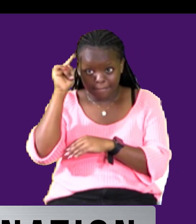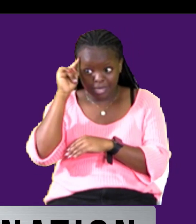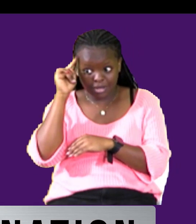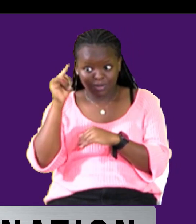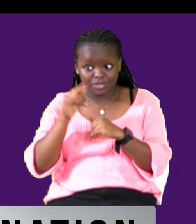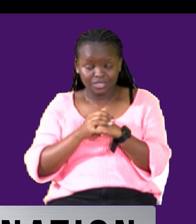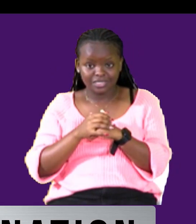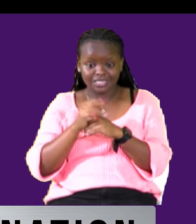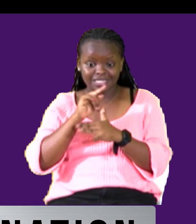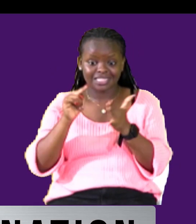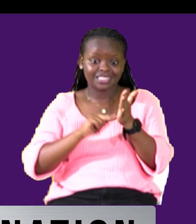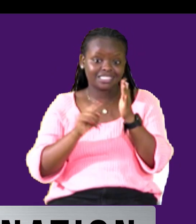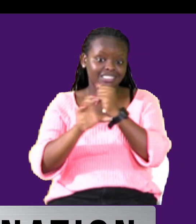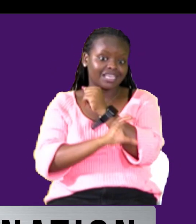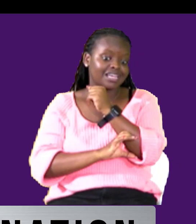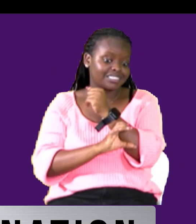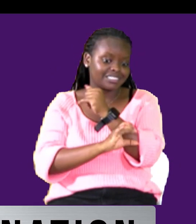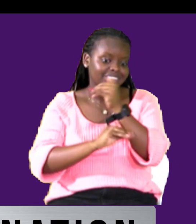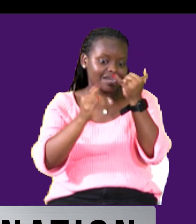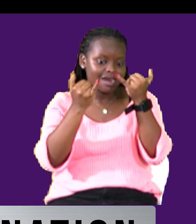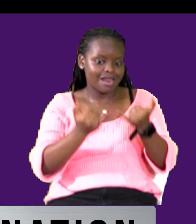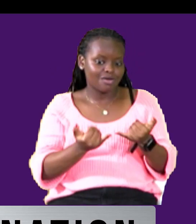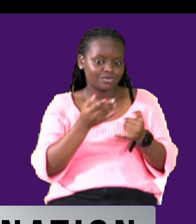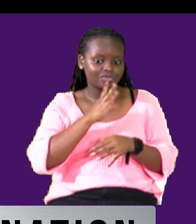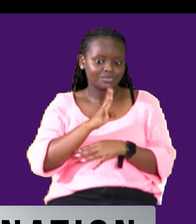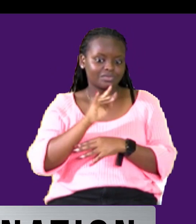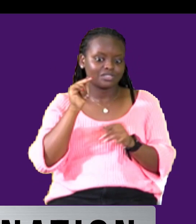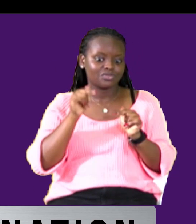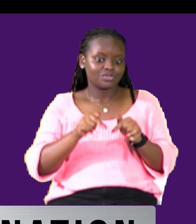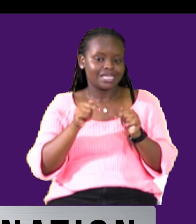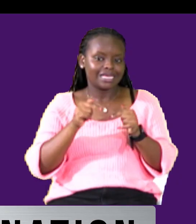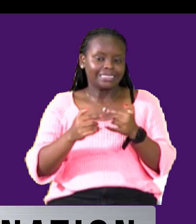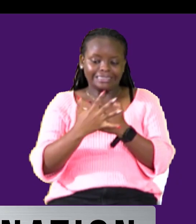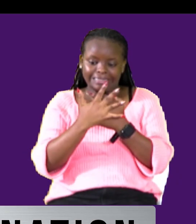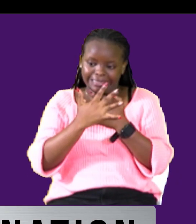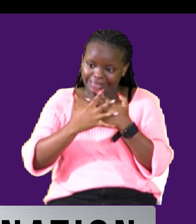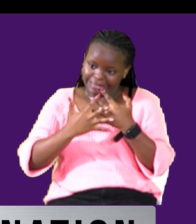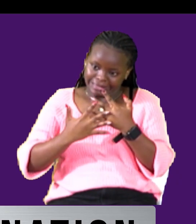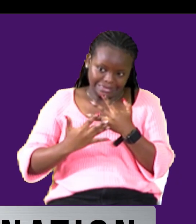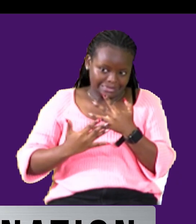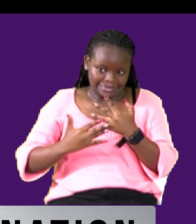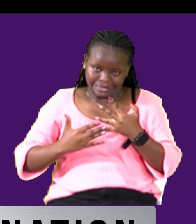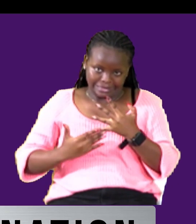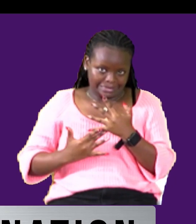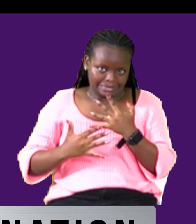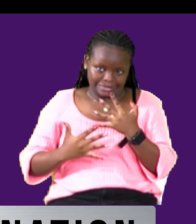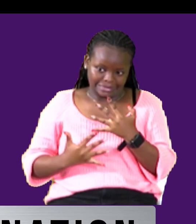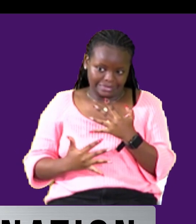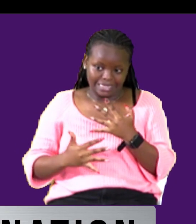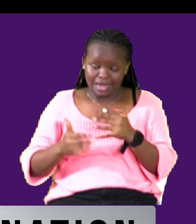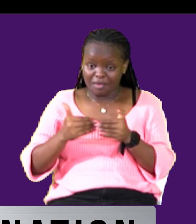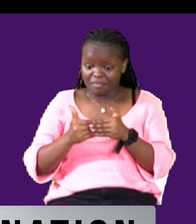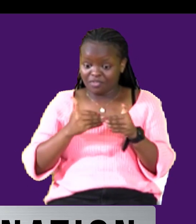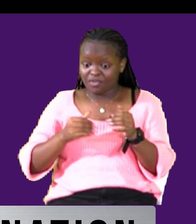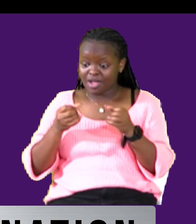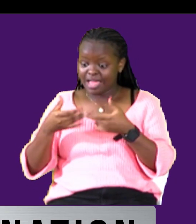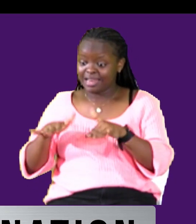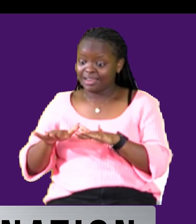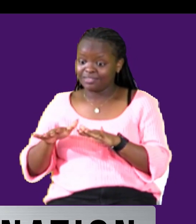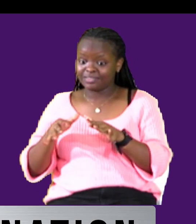this country, as we speak today, is bleeding. Before I left office, someone walked